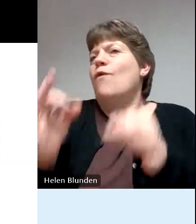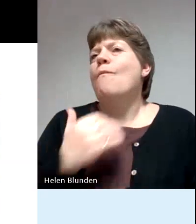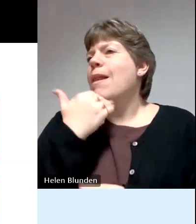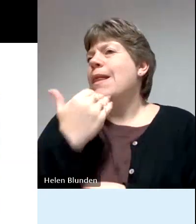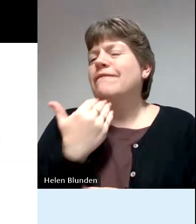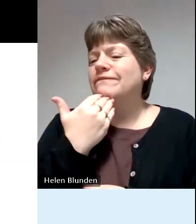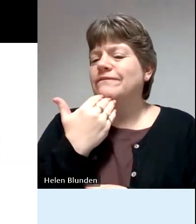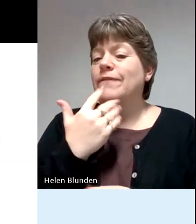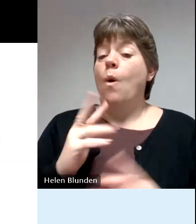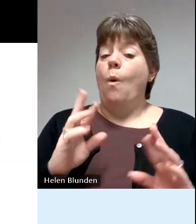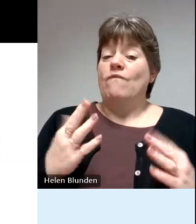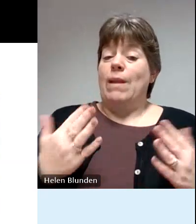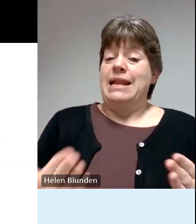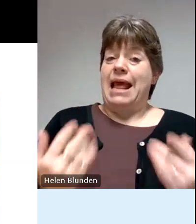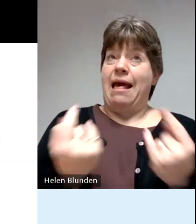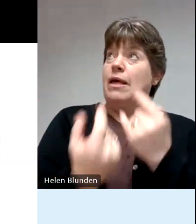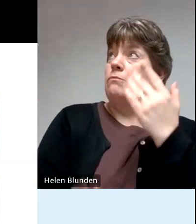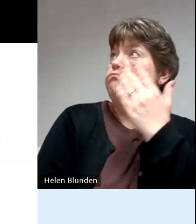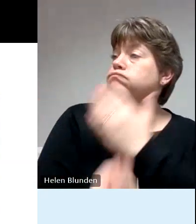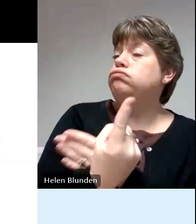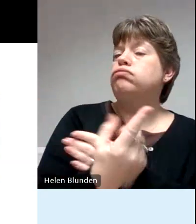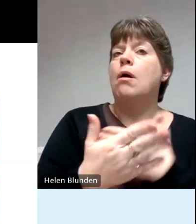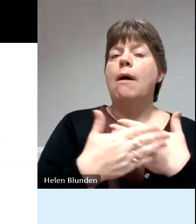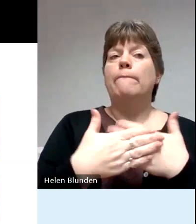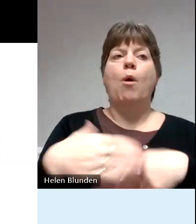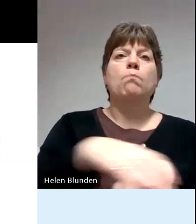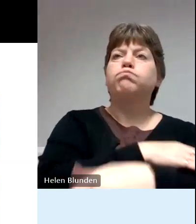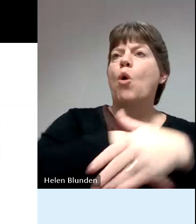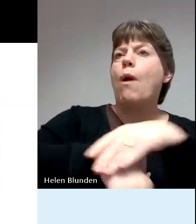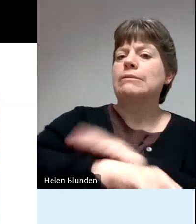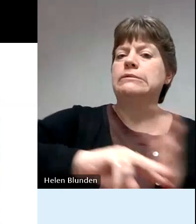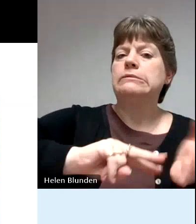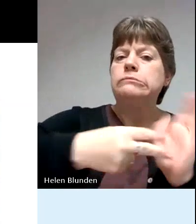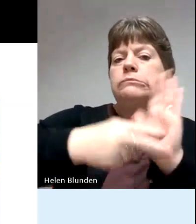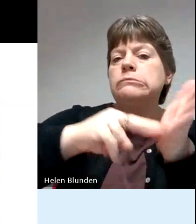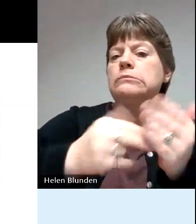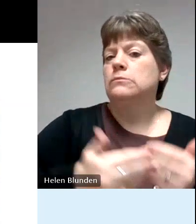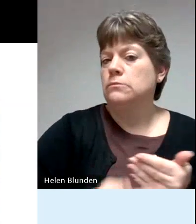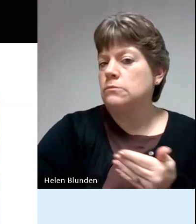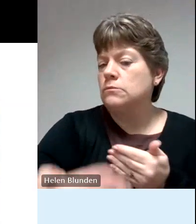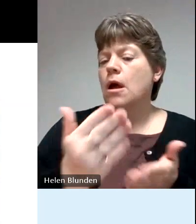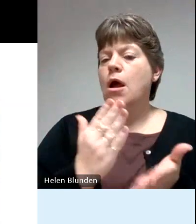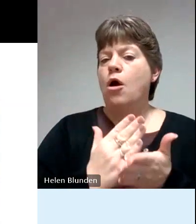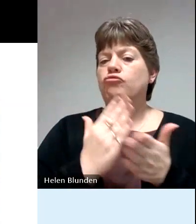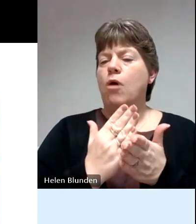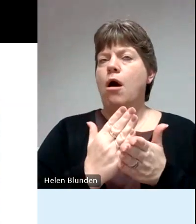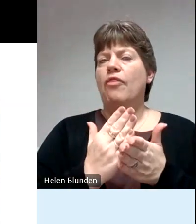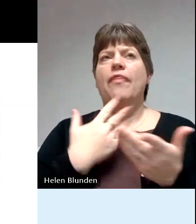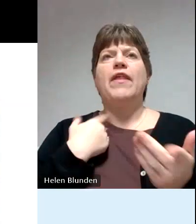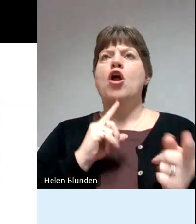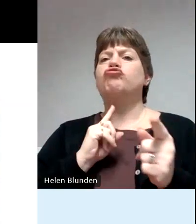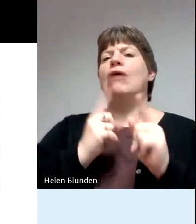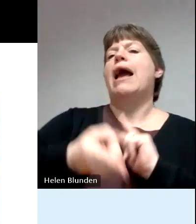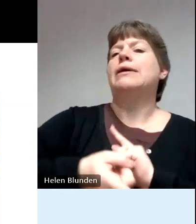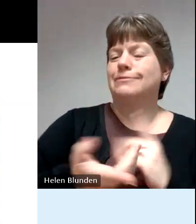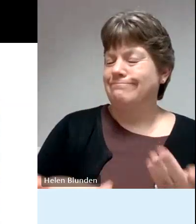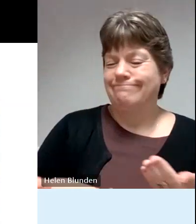it also means that things happen on a more proactive, planned basis rather than on a reactive basis,